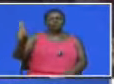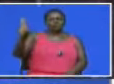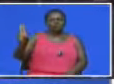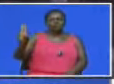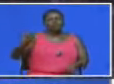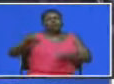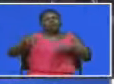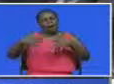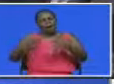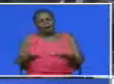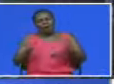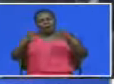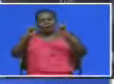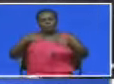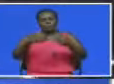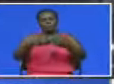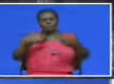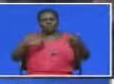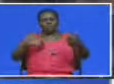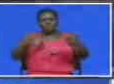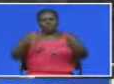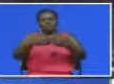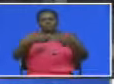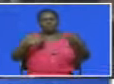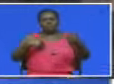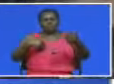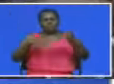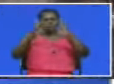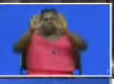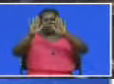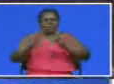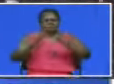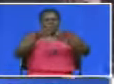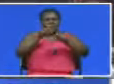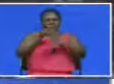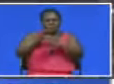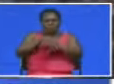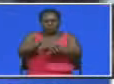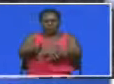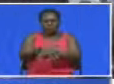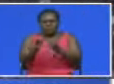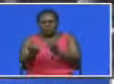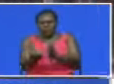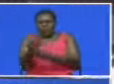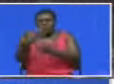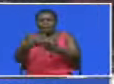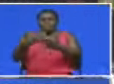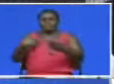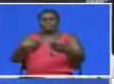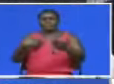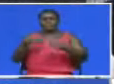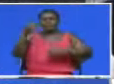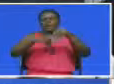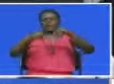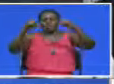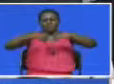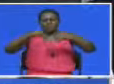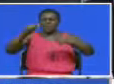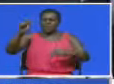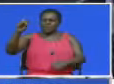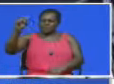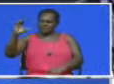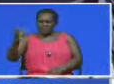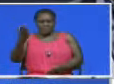And how could the pre-referendum campaigns influence formation of pre-election coalitions? ANC